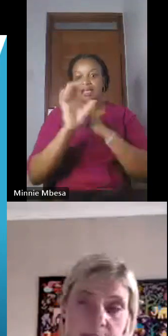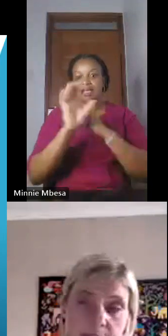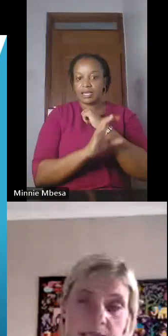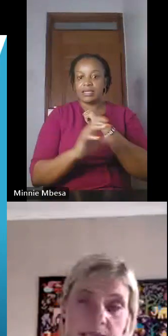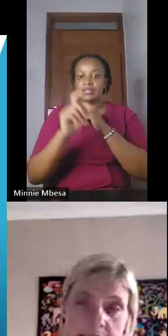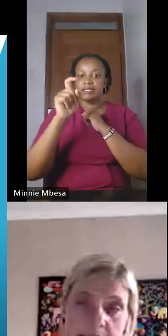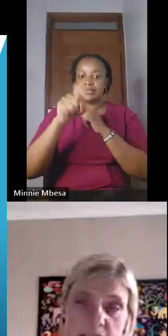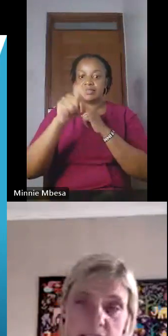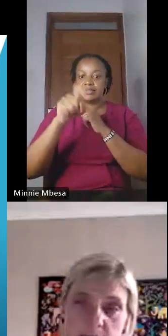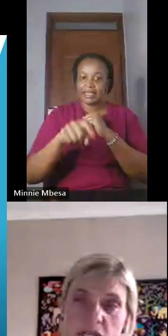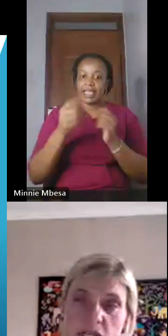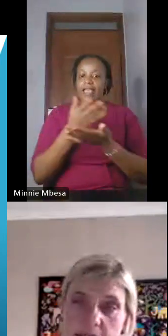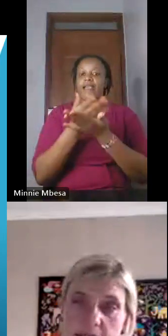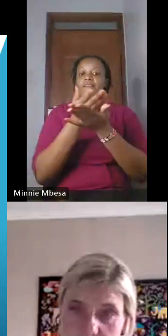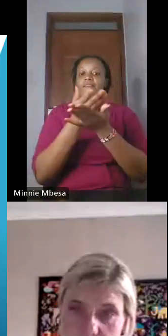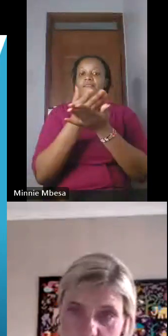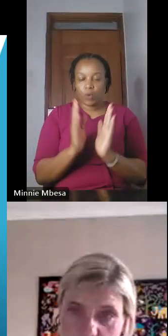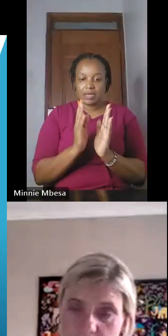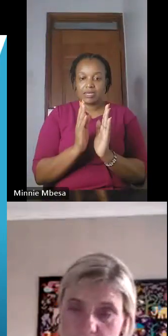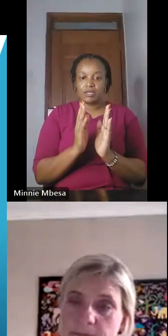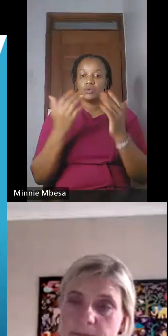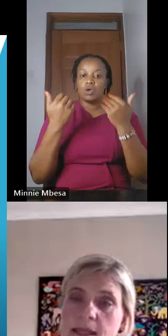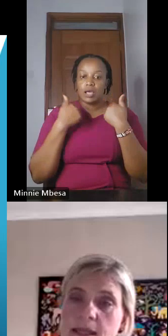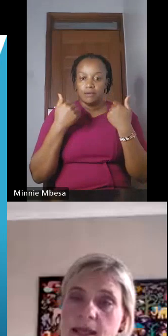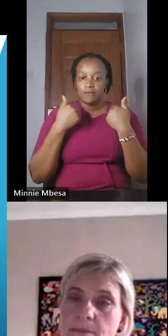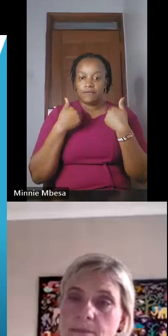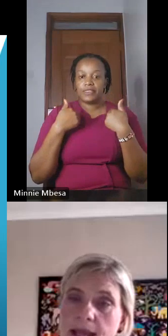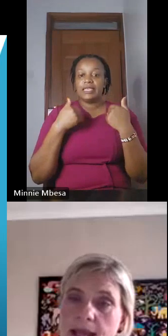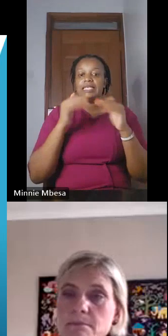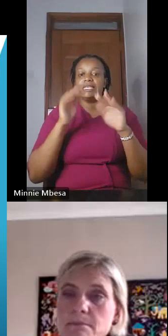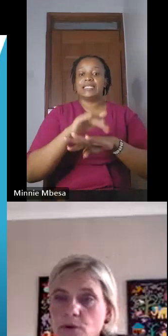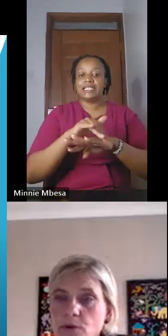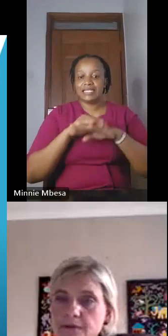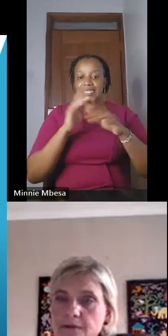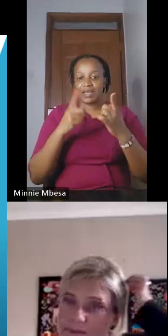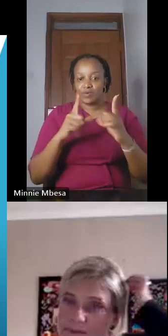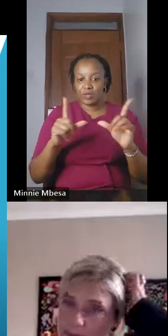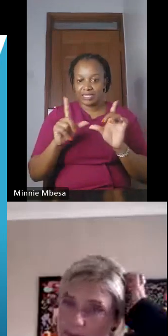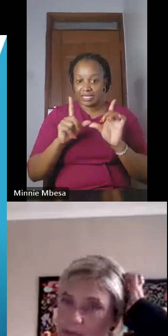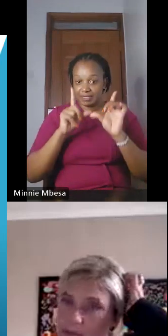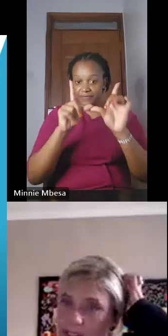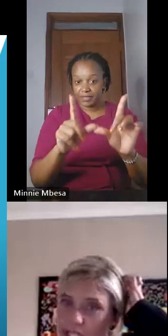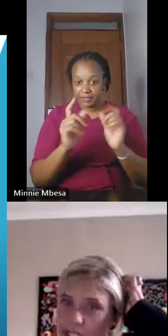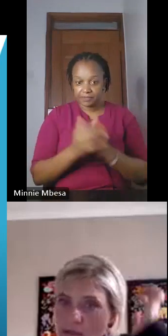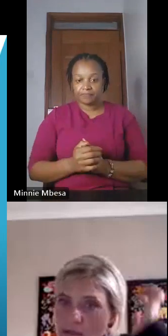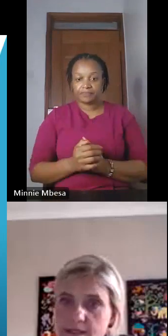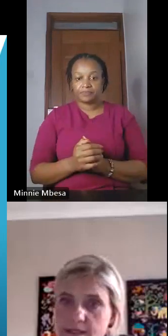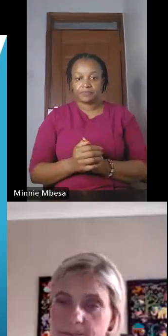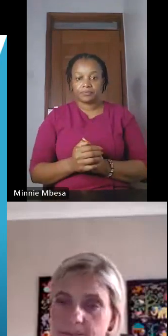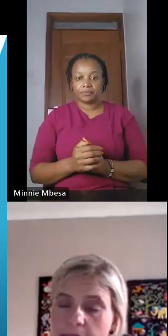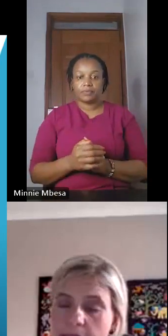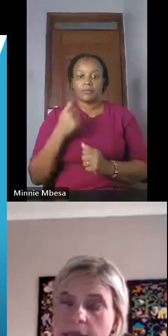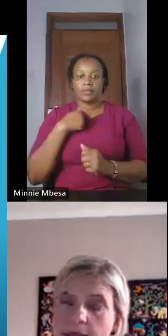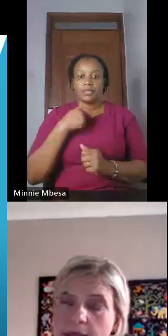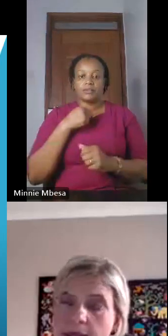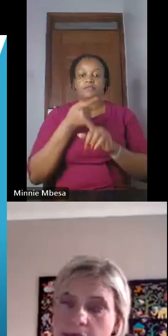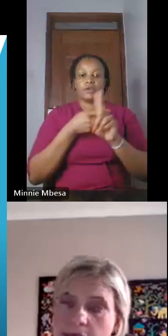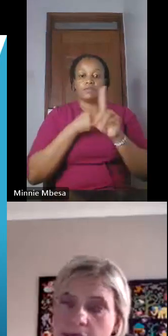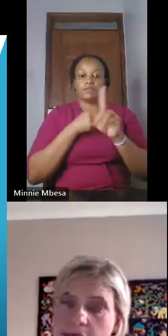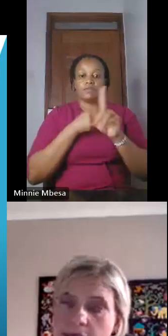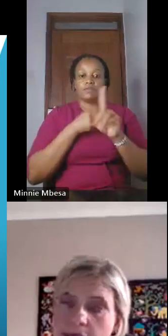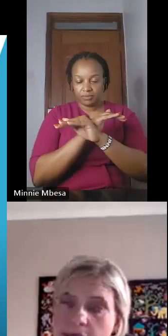you must submit that English language certificate. I am Mayoba from Zambia, a wheelchair user.